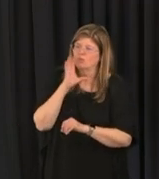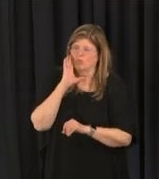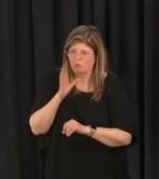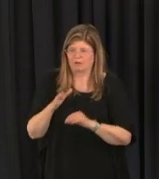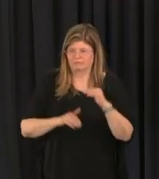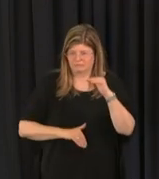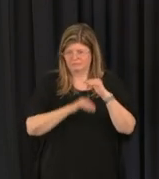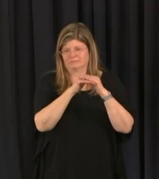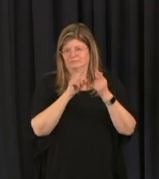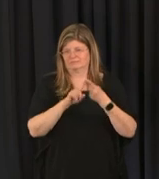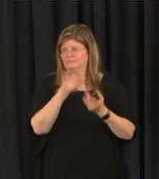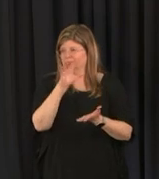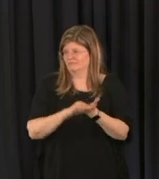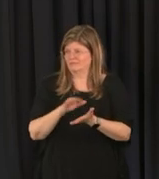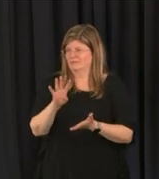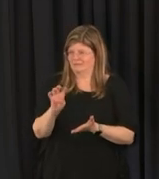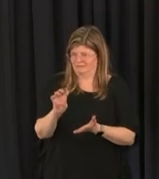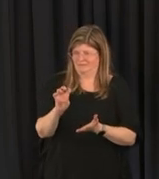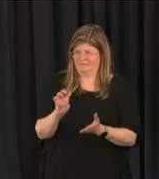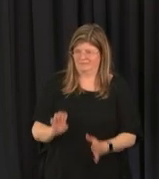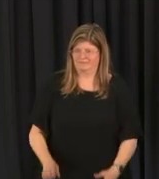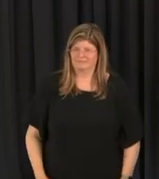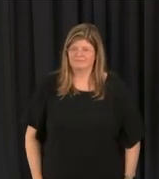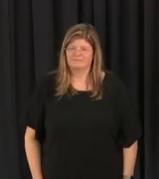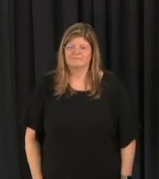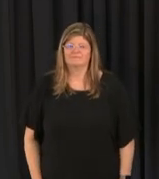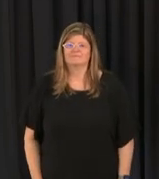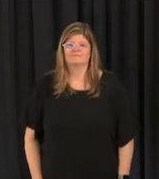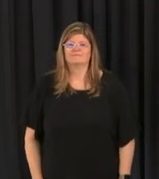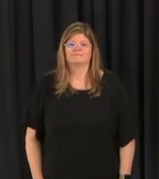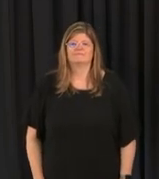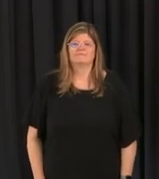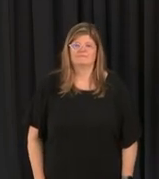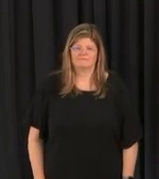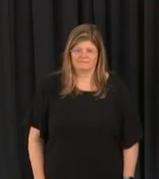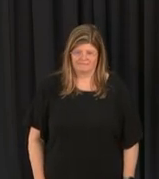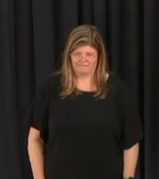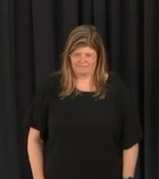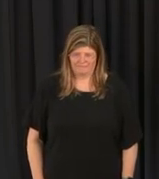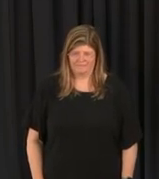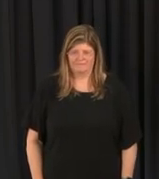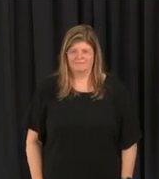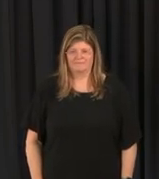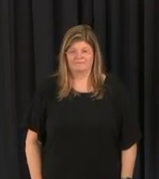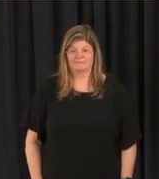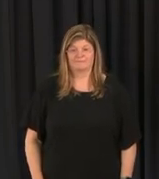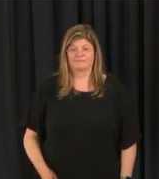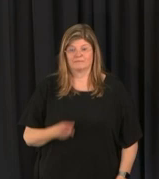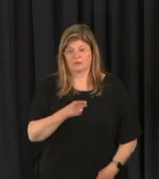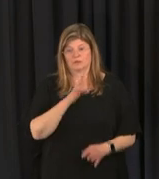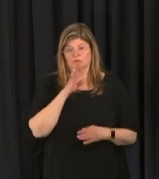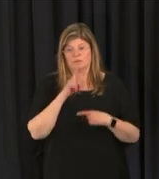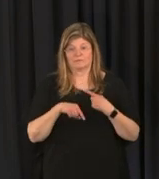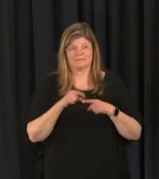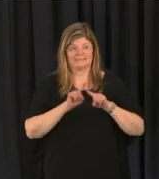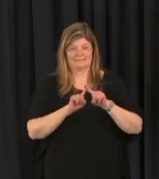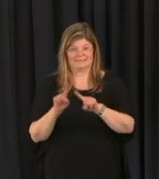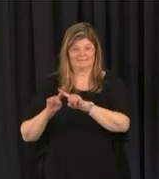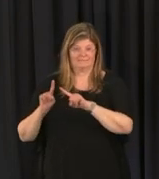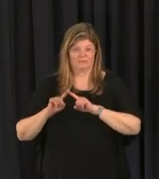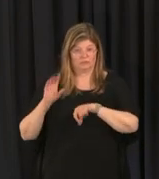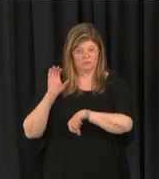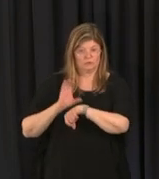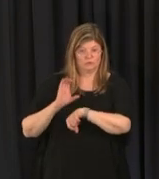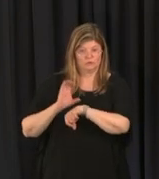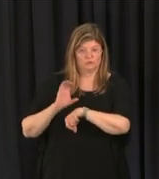Sam? For Dr. Nesbitt, or maybe the mayor, I just don't know. For anyone, you've talked about churches, and